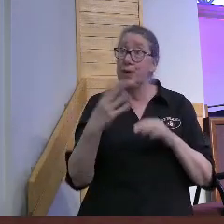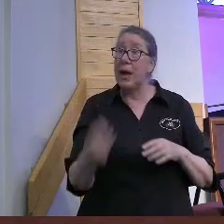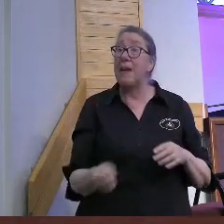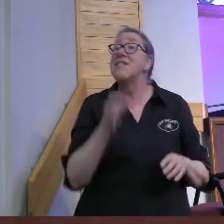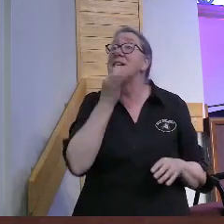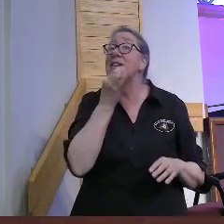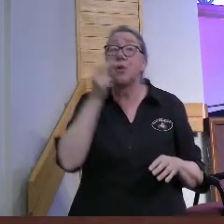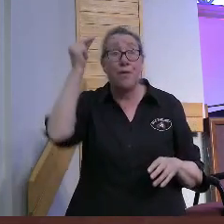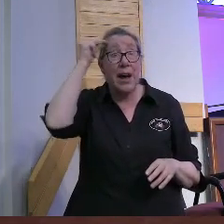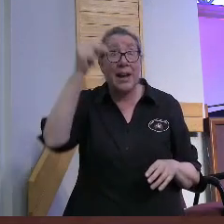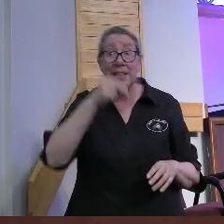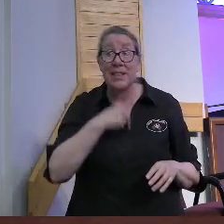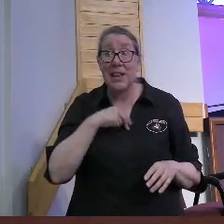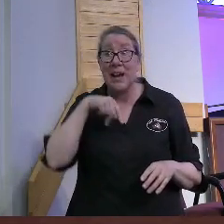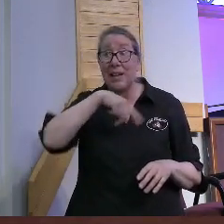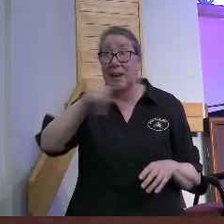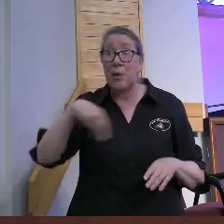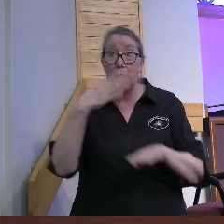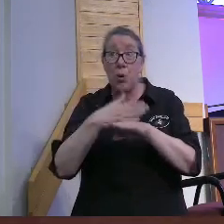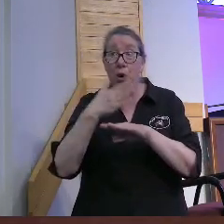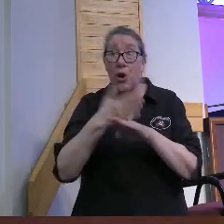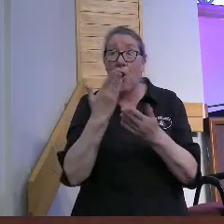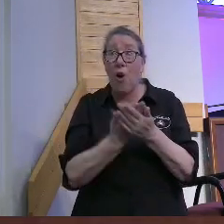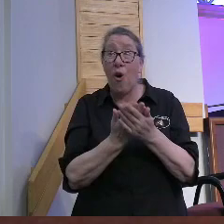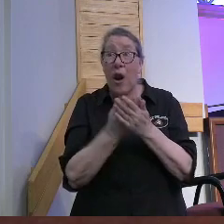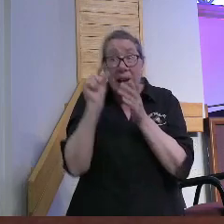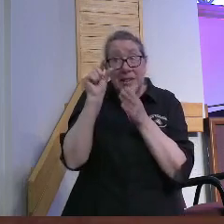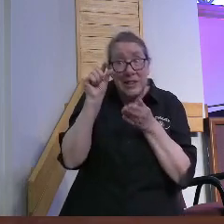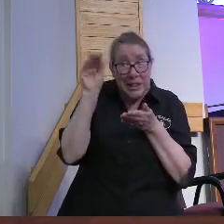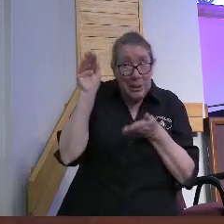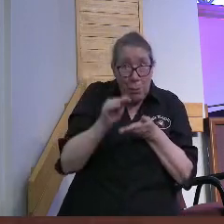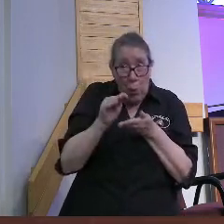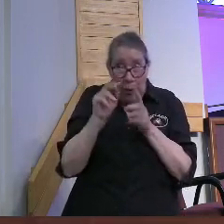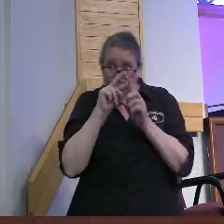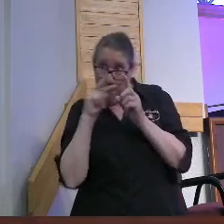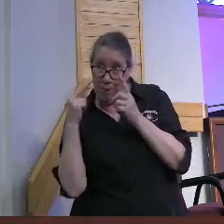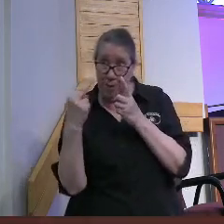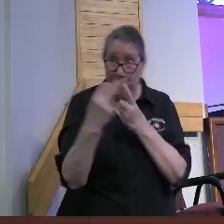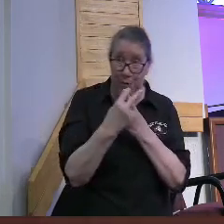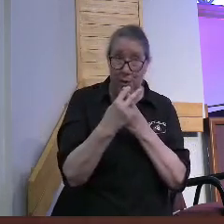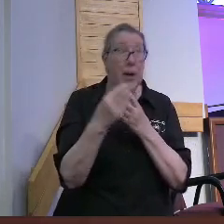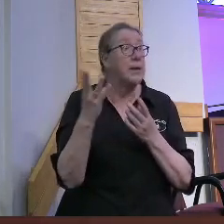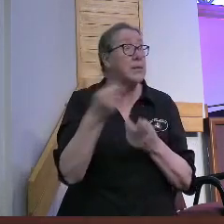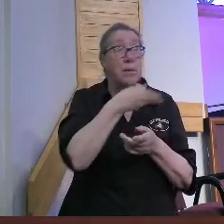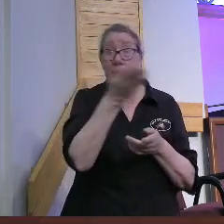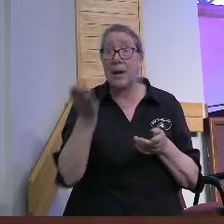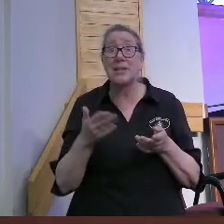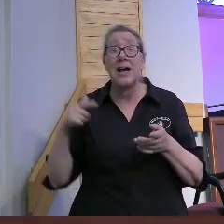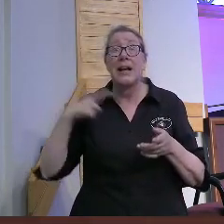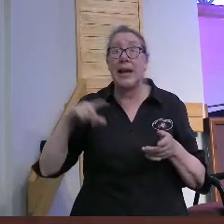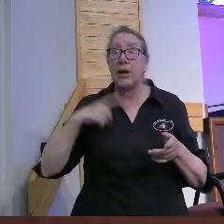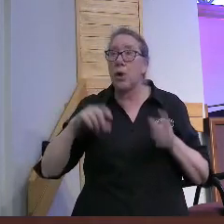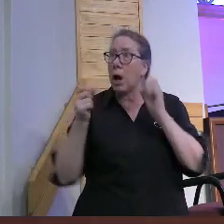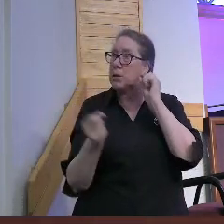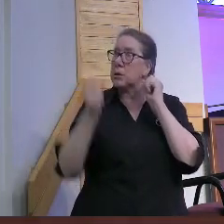it's because we're operating on a small viewpoint of God. Some of us need to get a true revelation, a true revealing, a